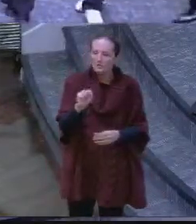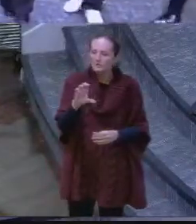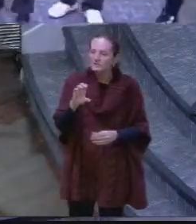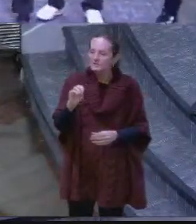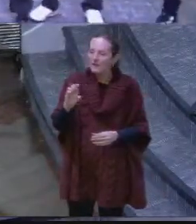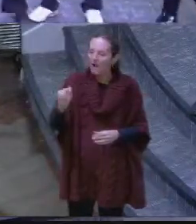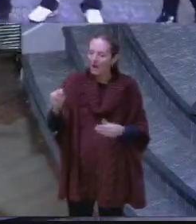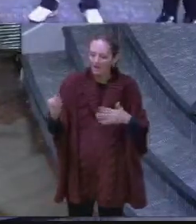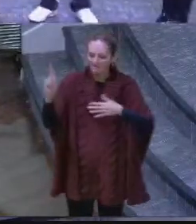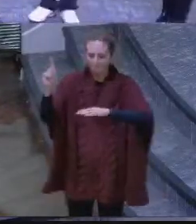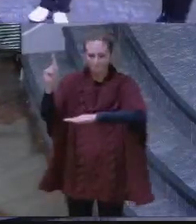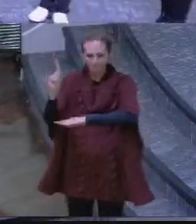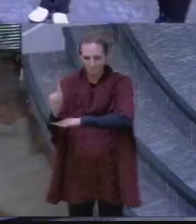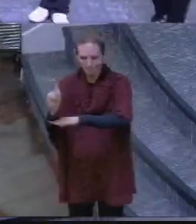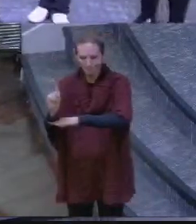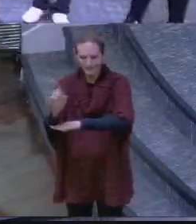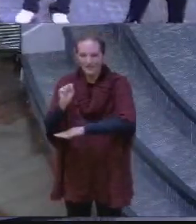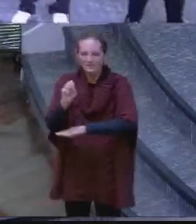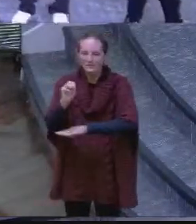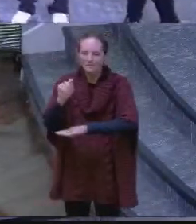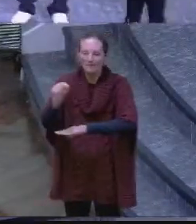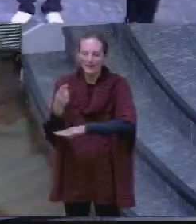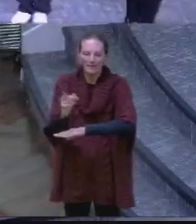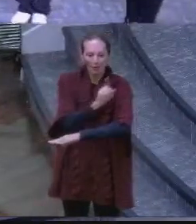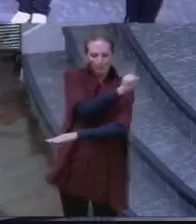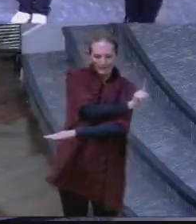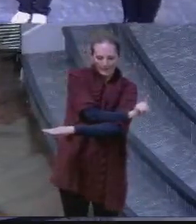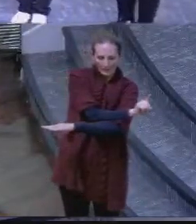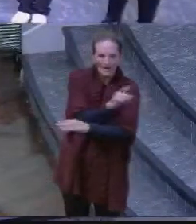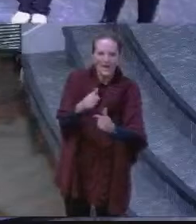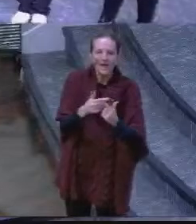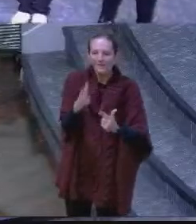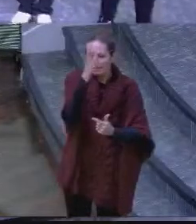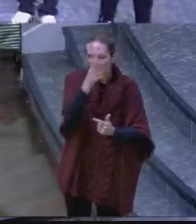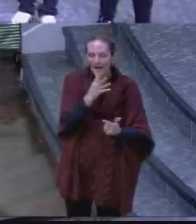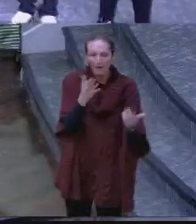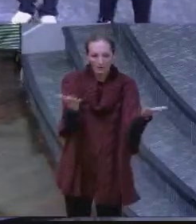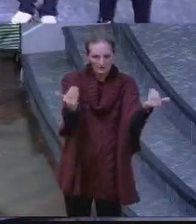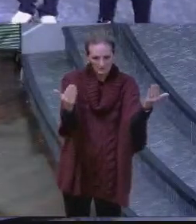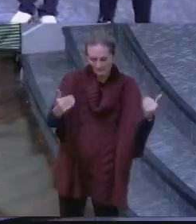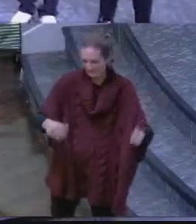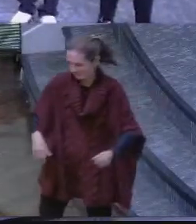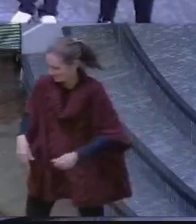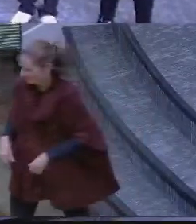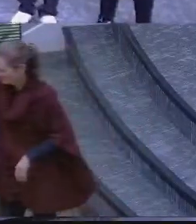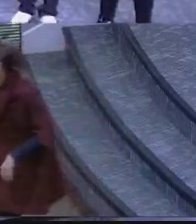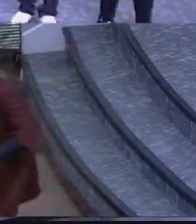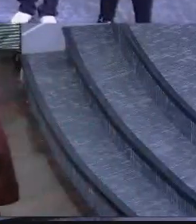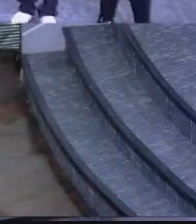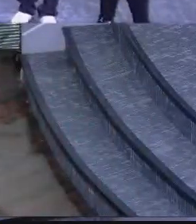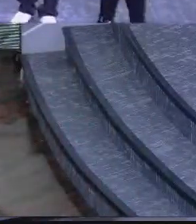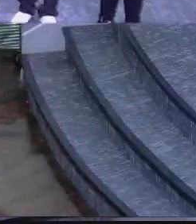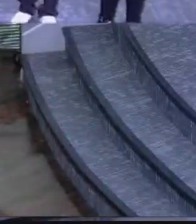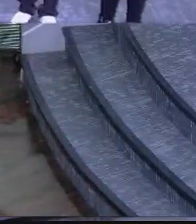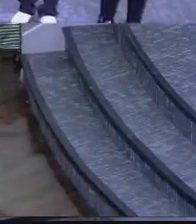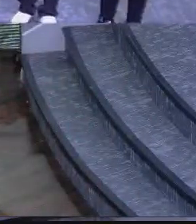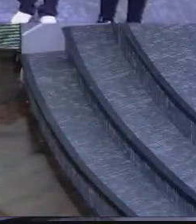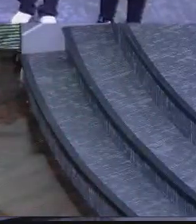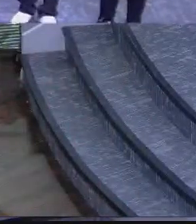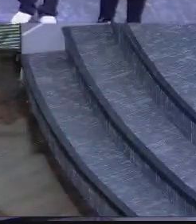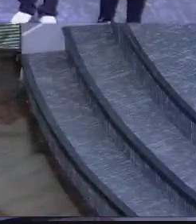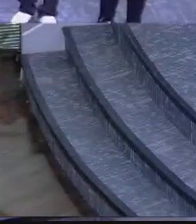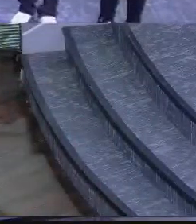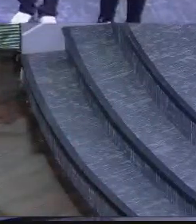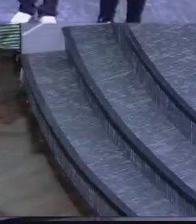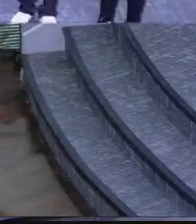and Mr. Smith on the other, and we'll let parents come on up, take as many pictures as you want. I still talk about the award